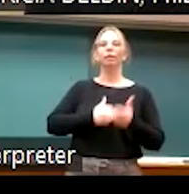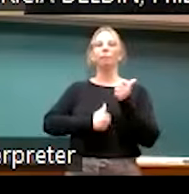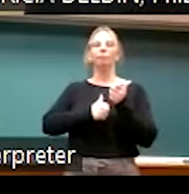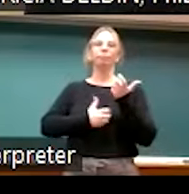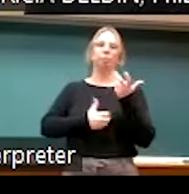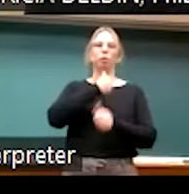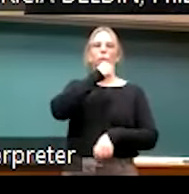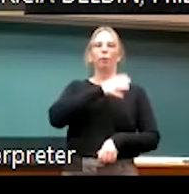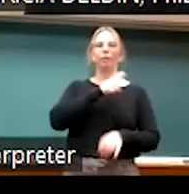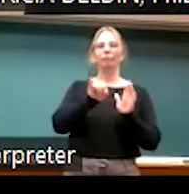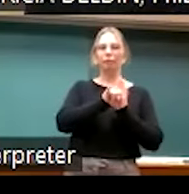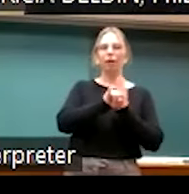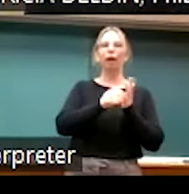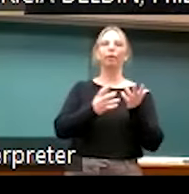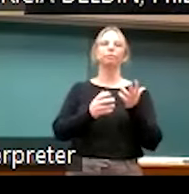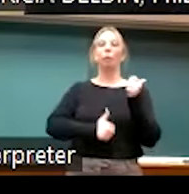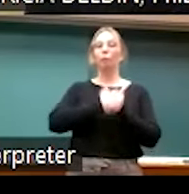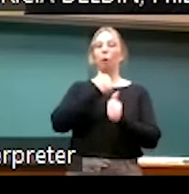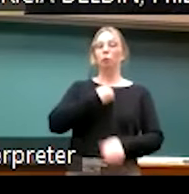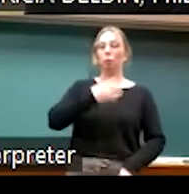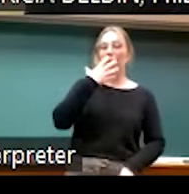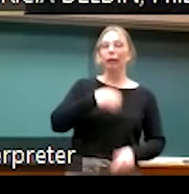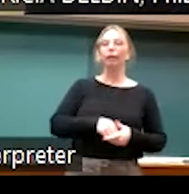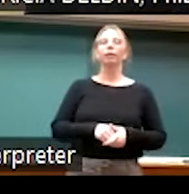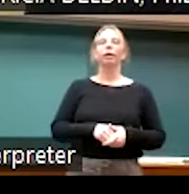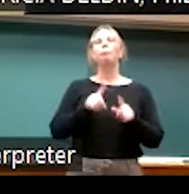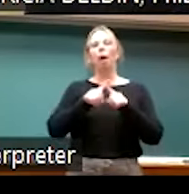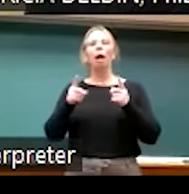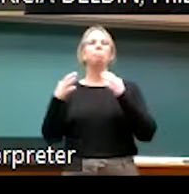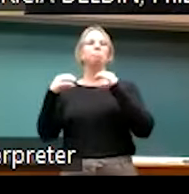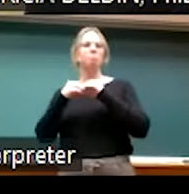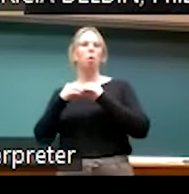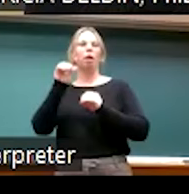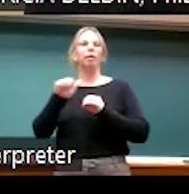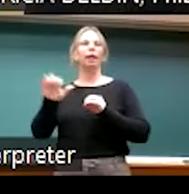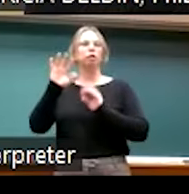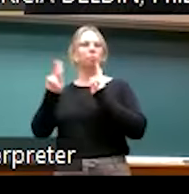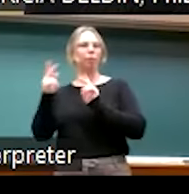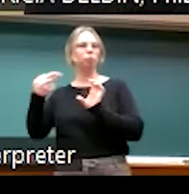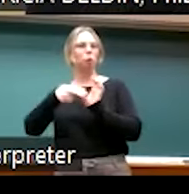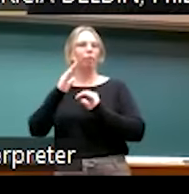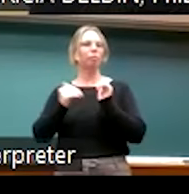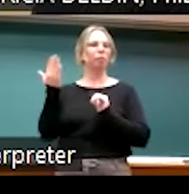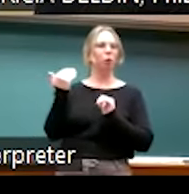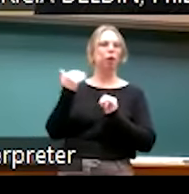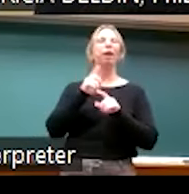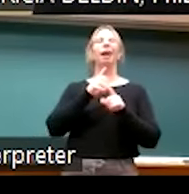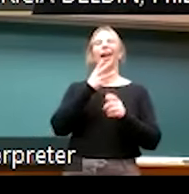identifying. Vast majority were white, though we had a larger Asian population. Vast majority was straight.